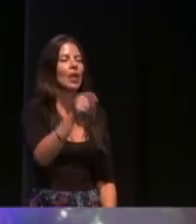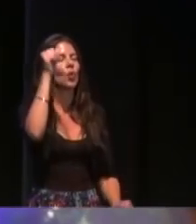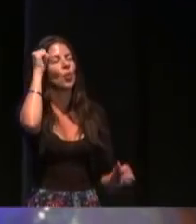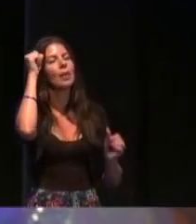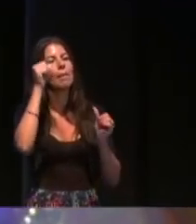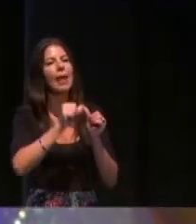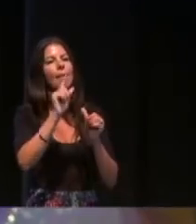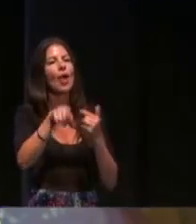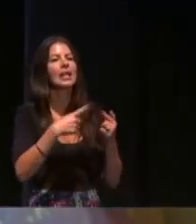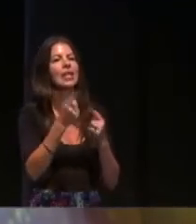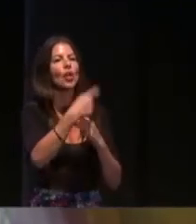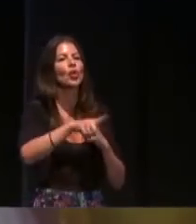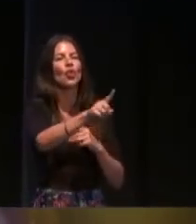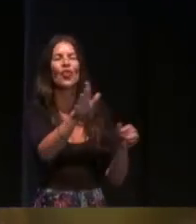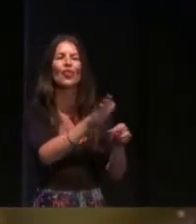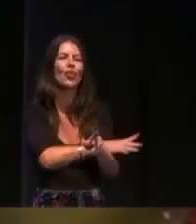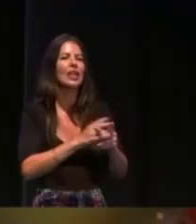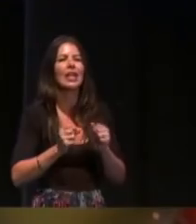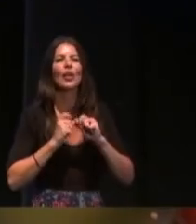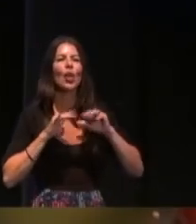radiance until you're glowing,